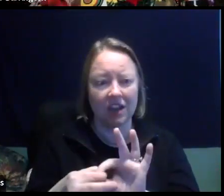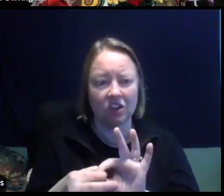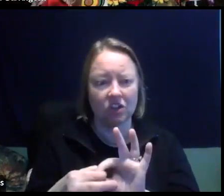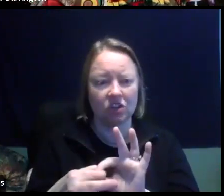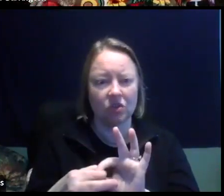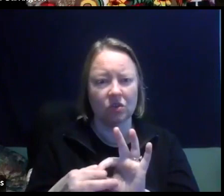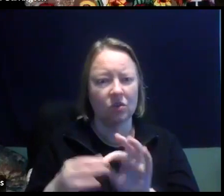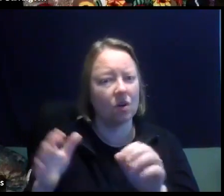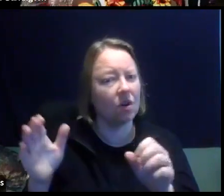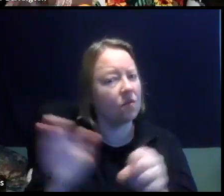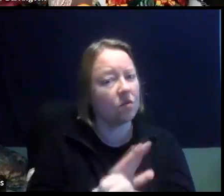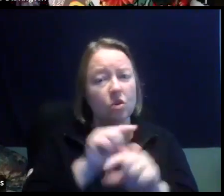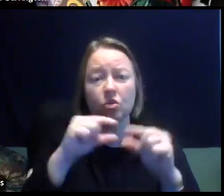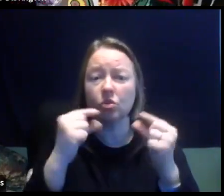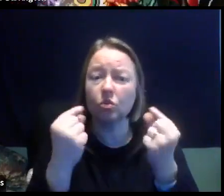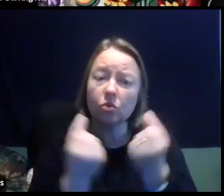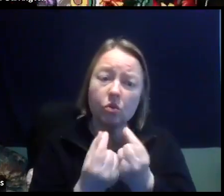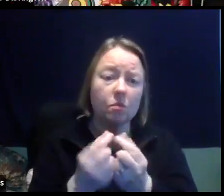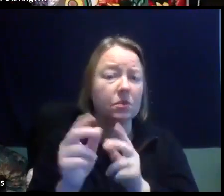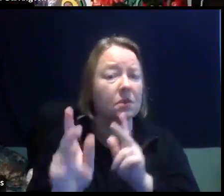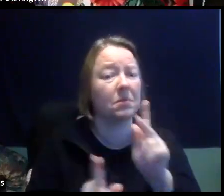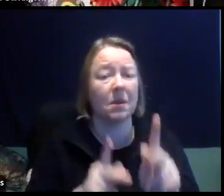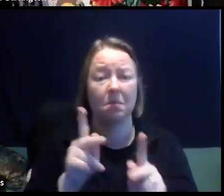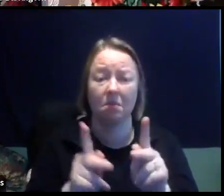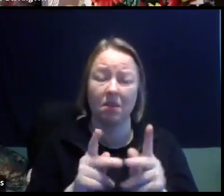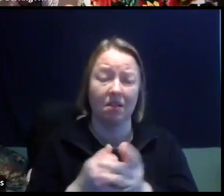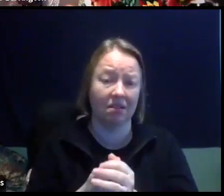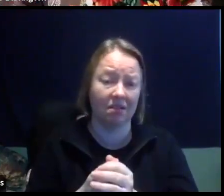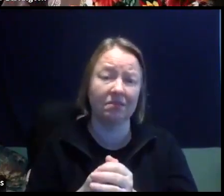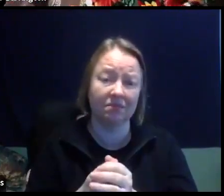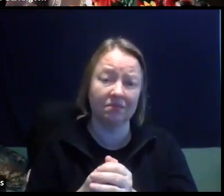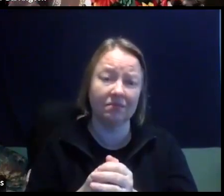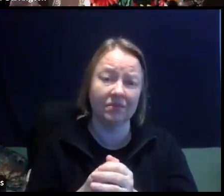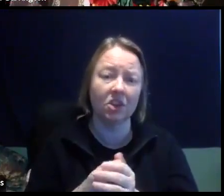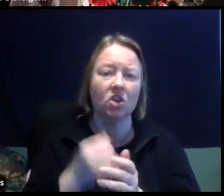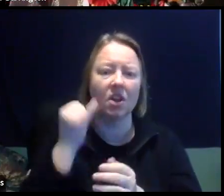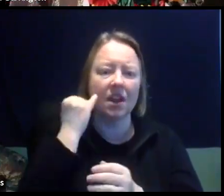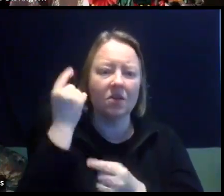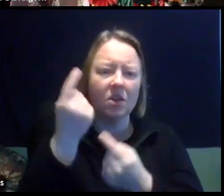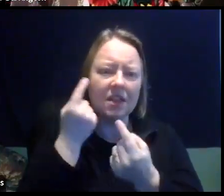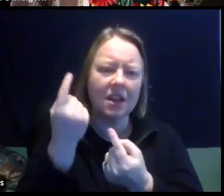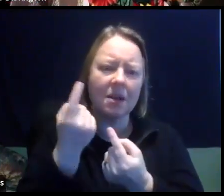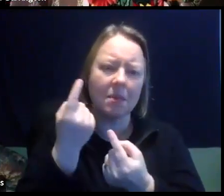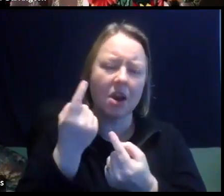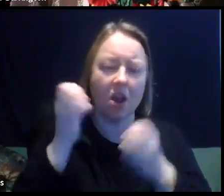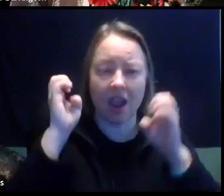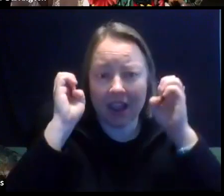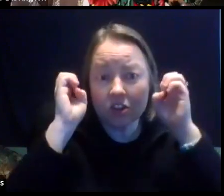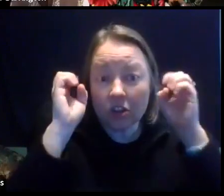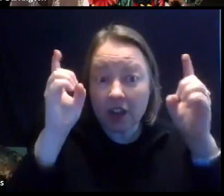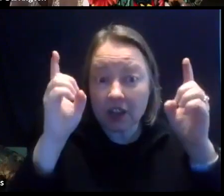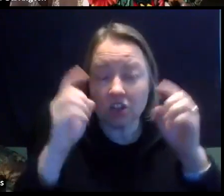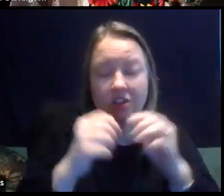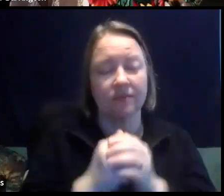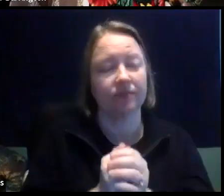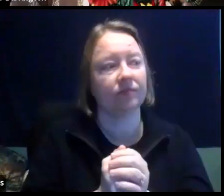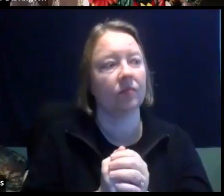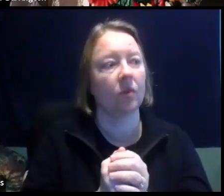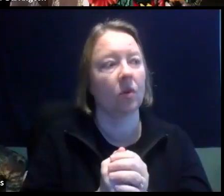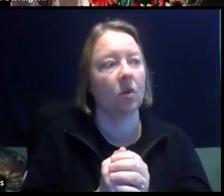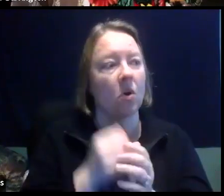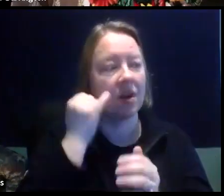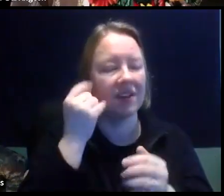entire populations of people. And so if you're thinking about education, or if you're thinking